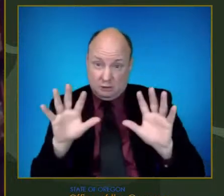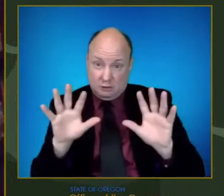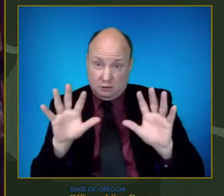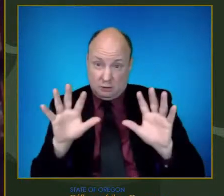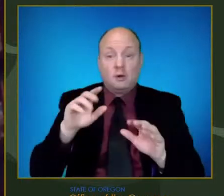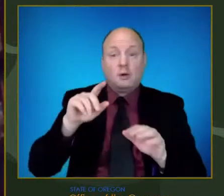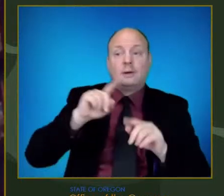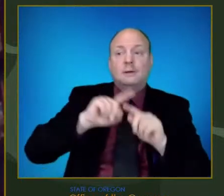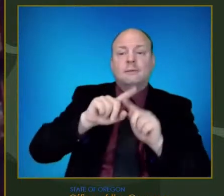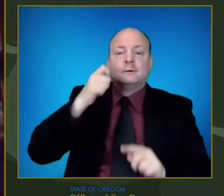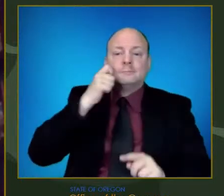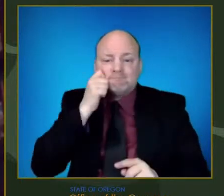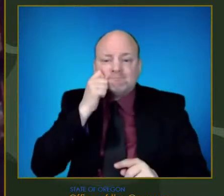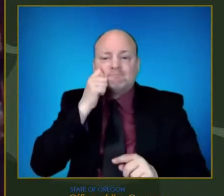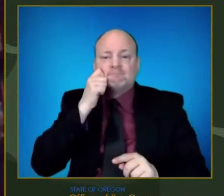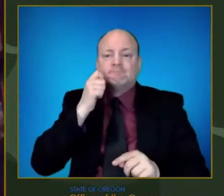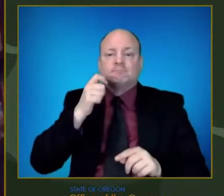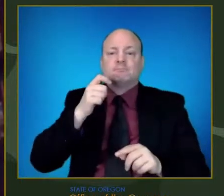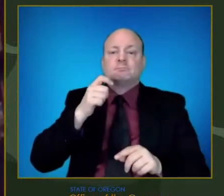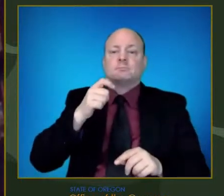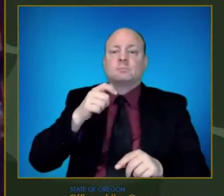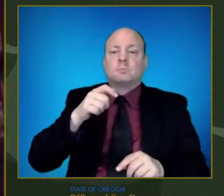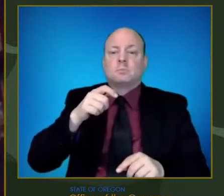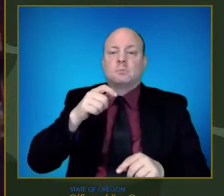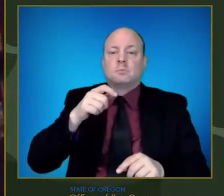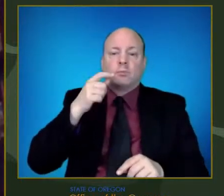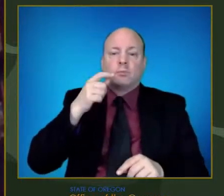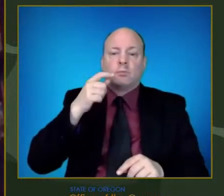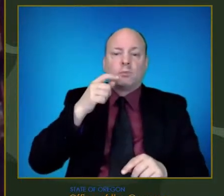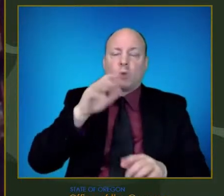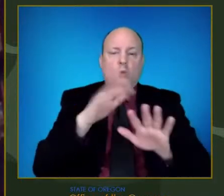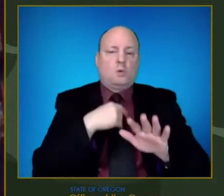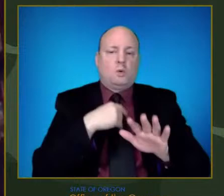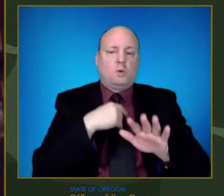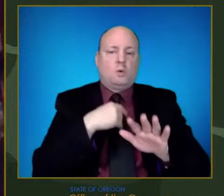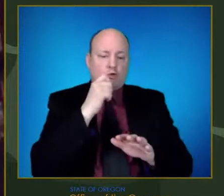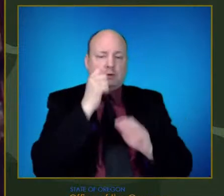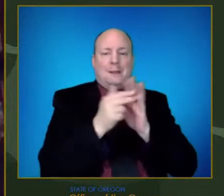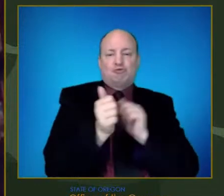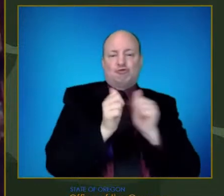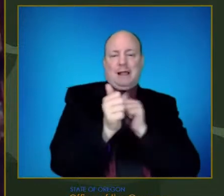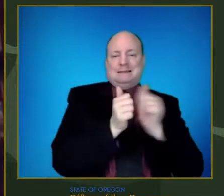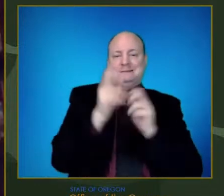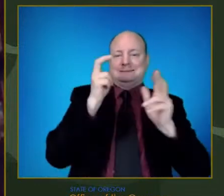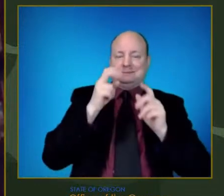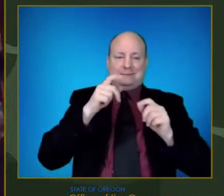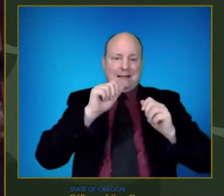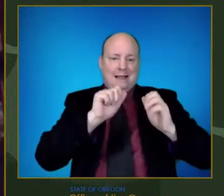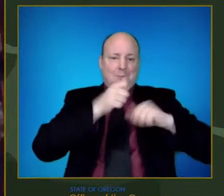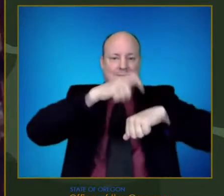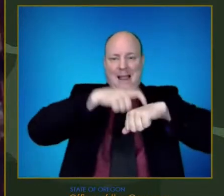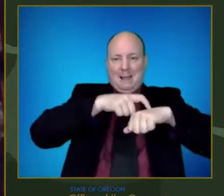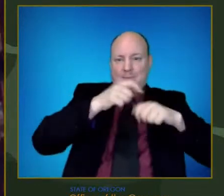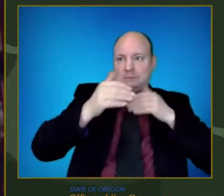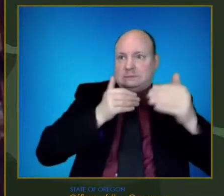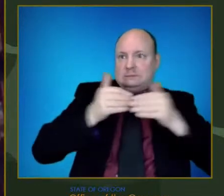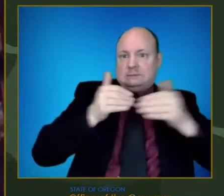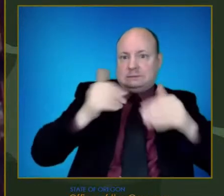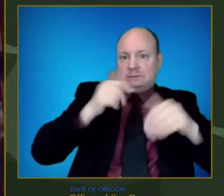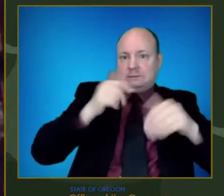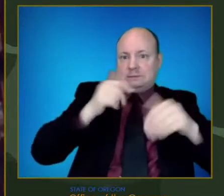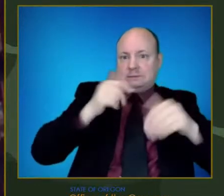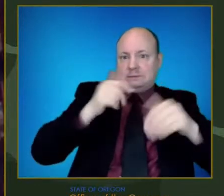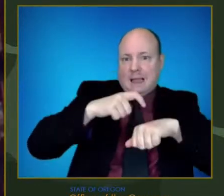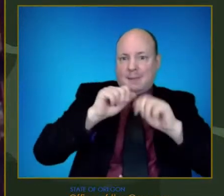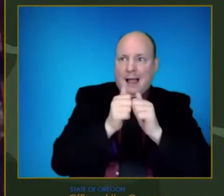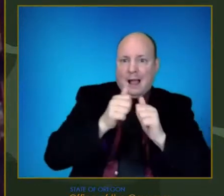boomeranging back. If a county has been at a lower level for quite a long time and is now moving into a higher level, they would be put into the